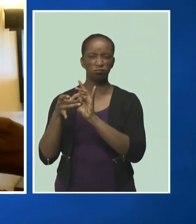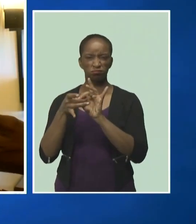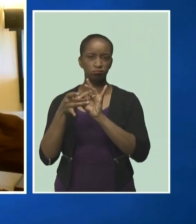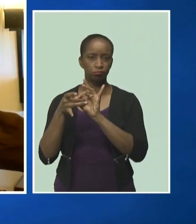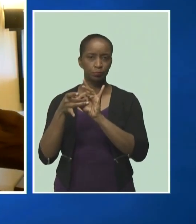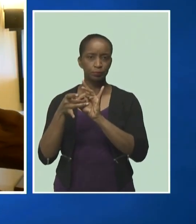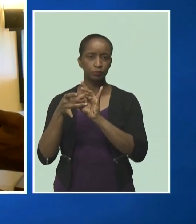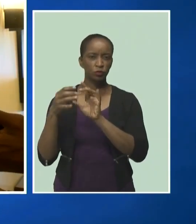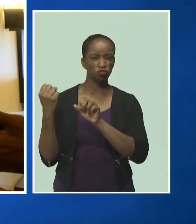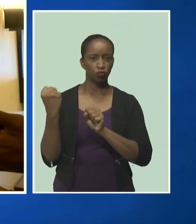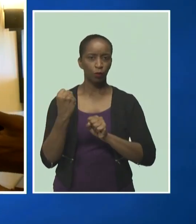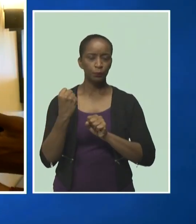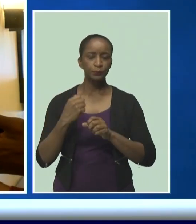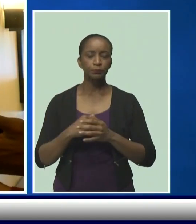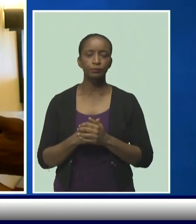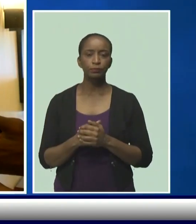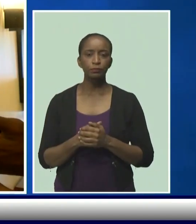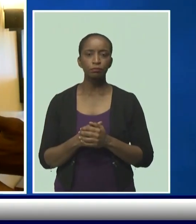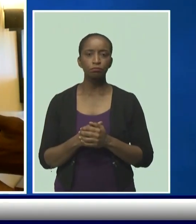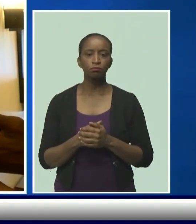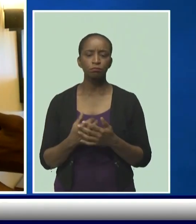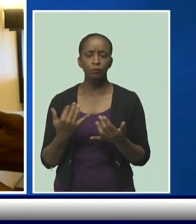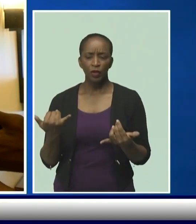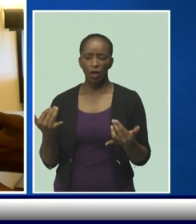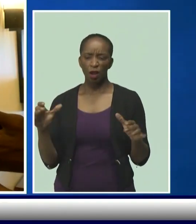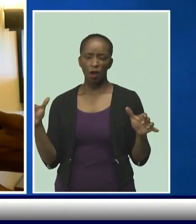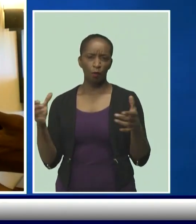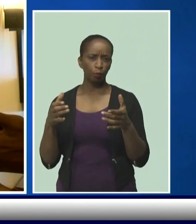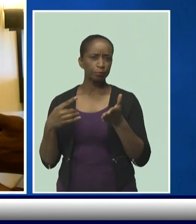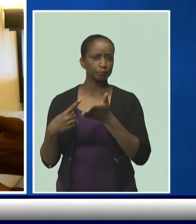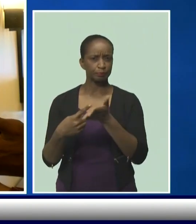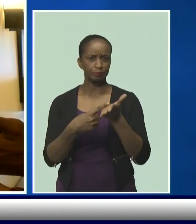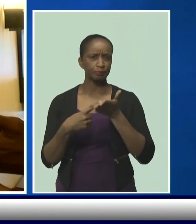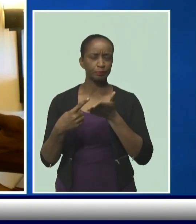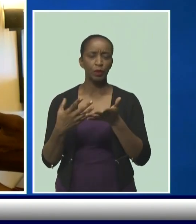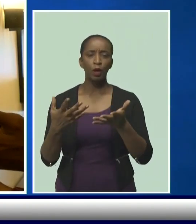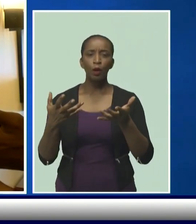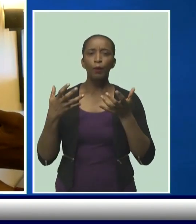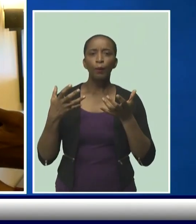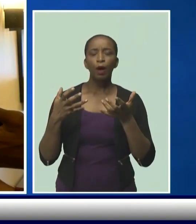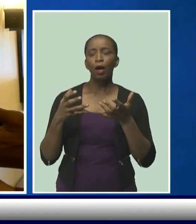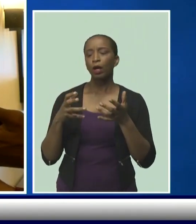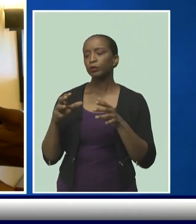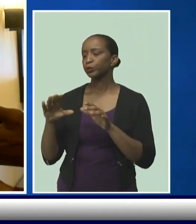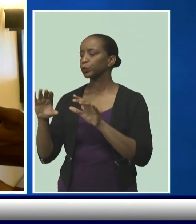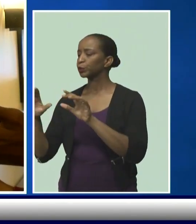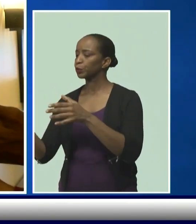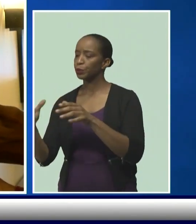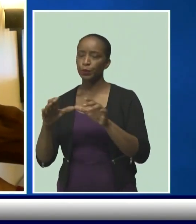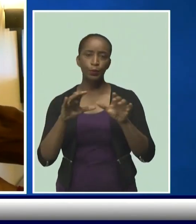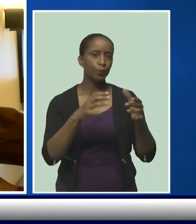a stronger collaboration, if you like, between across sectors, between representatives from different